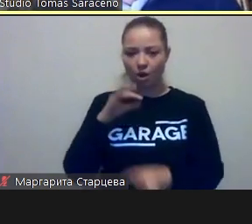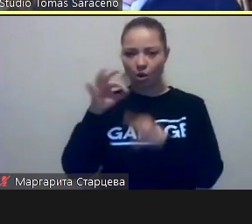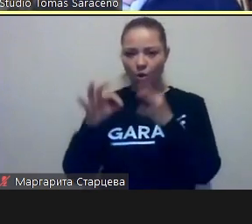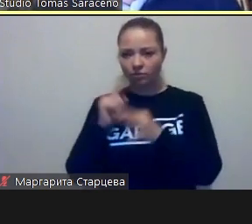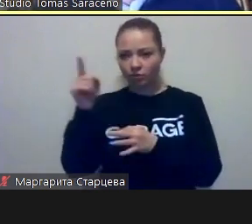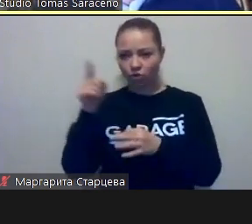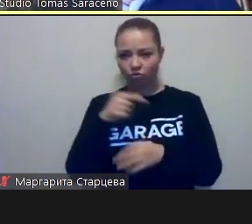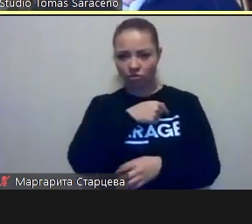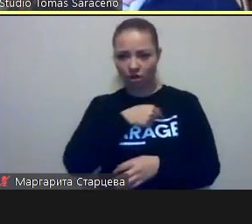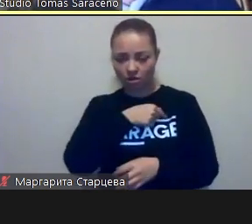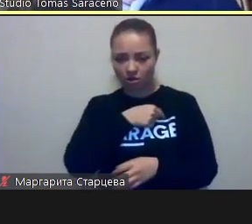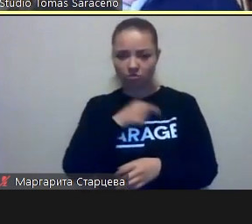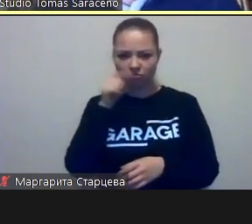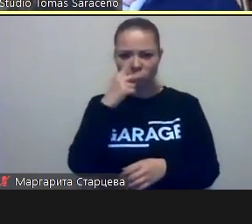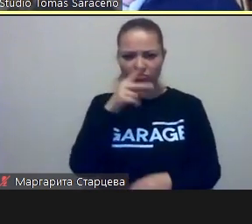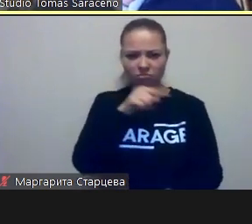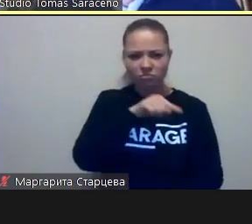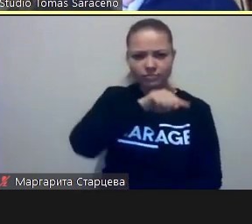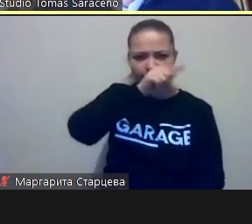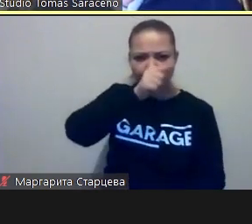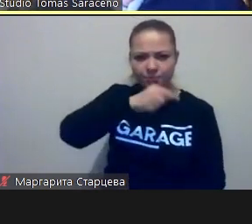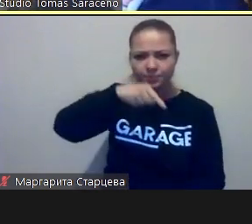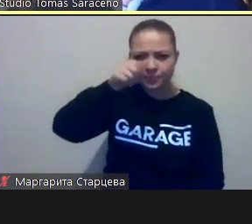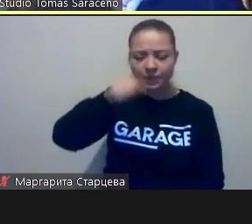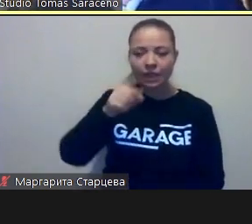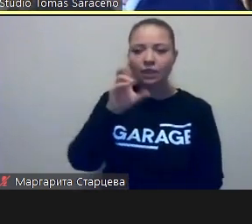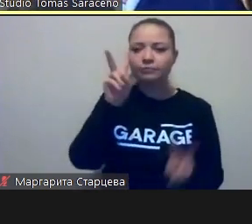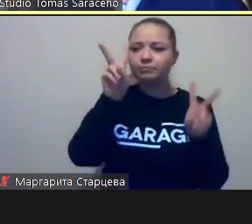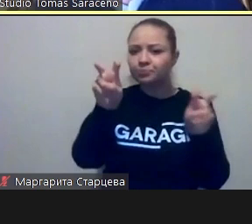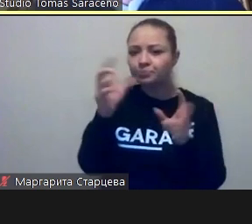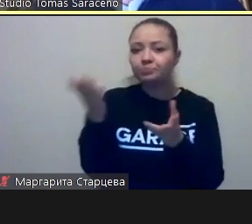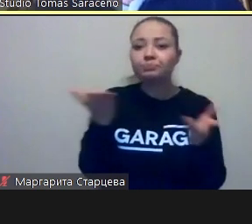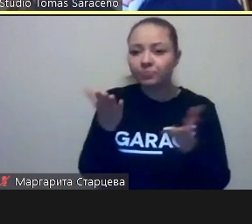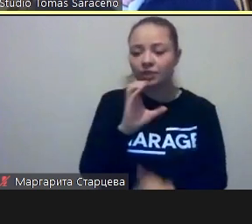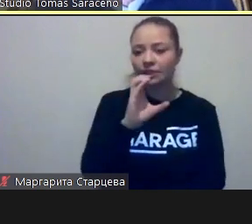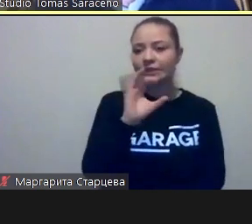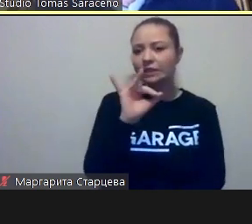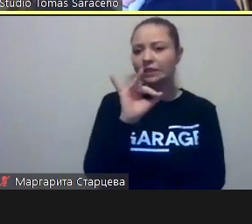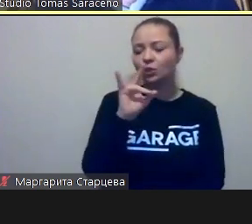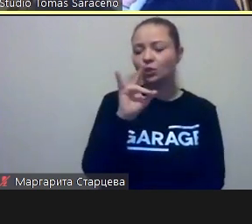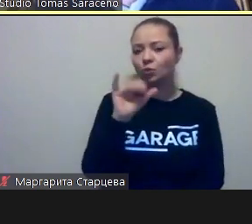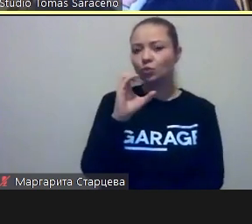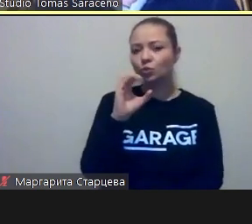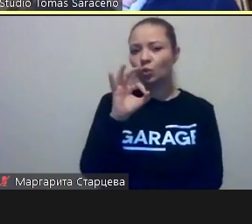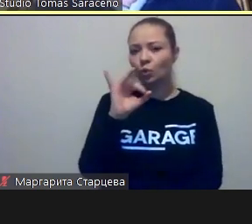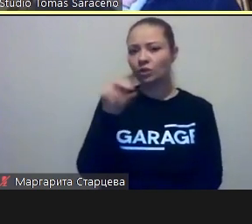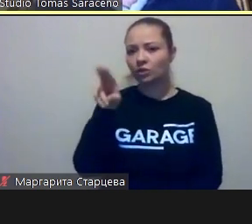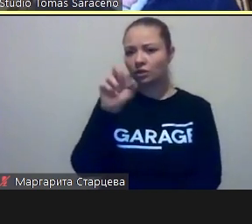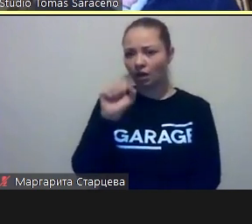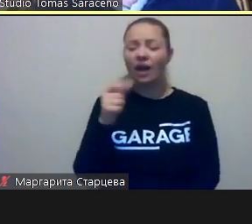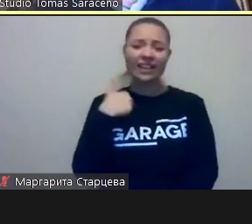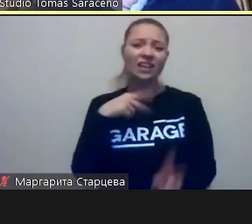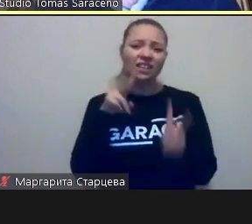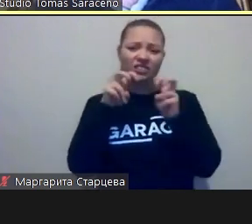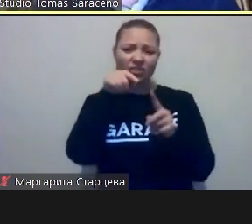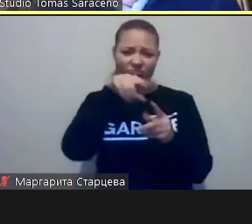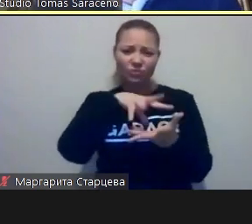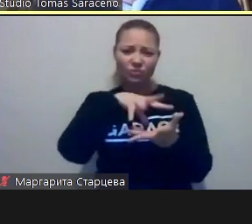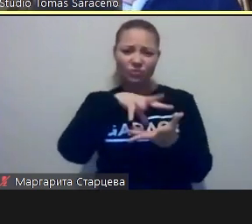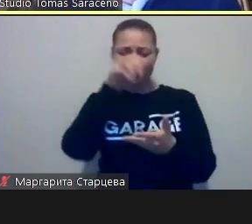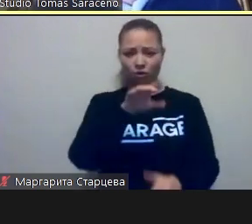this type of, I call it sculpture, since I have stopped flying, artists now are trying to reappropriate